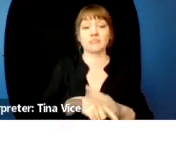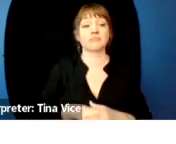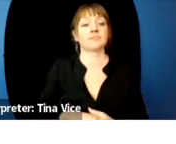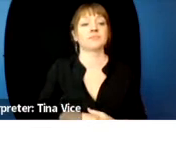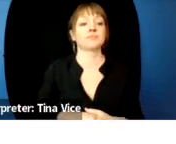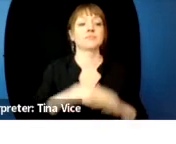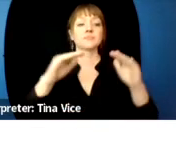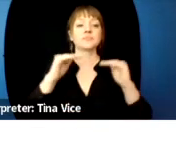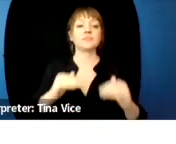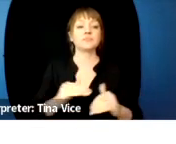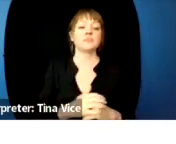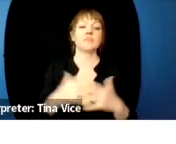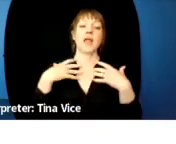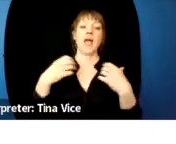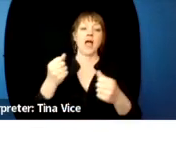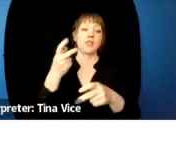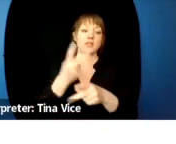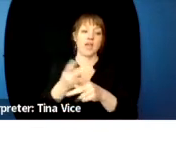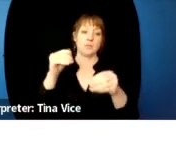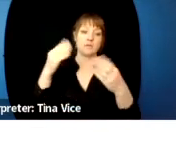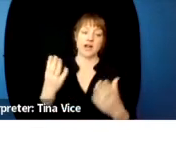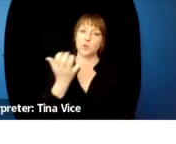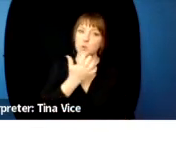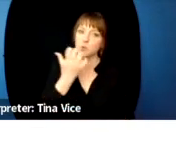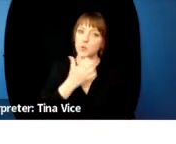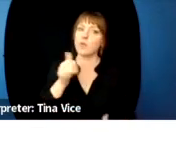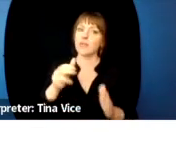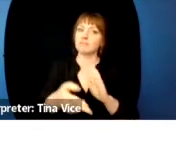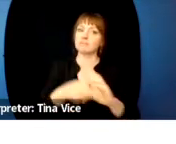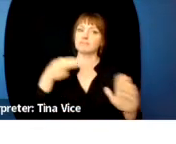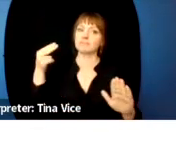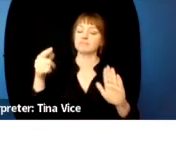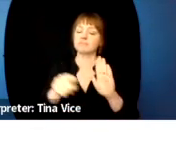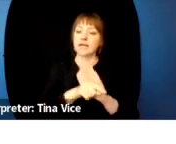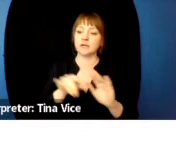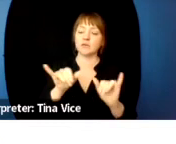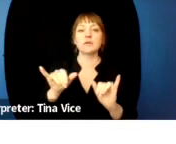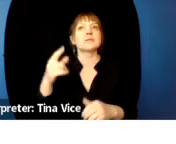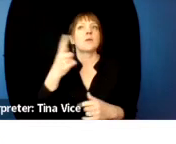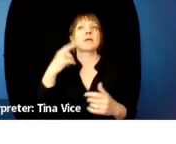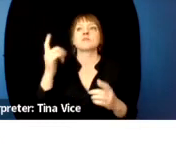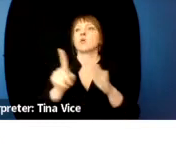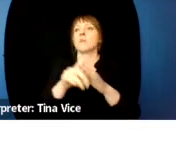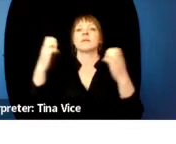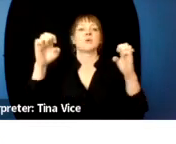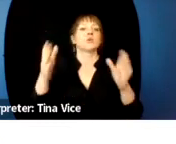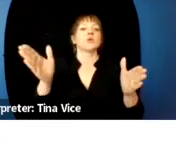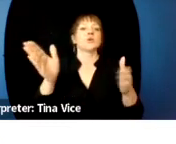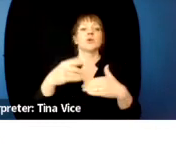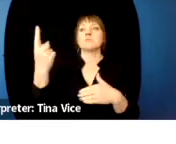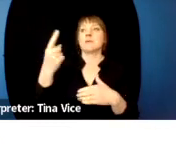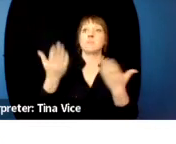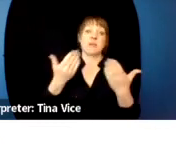stigma on our patients from healthcare providers. I have patients who are seen in the emergency room for something like a